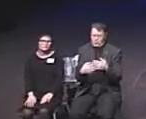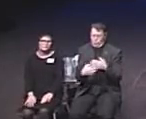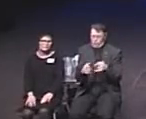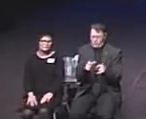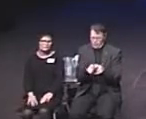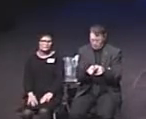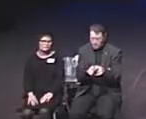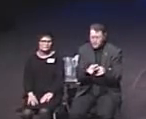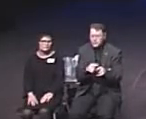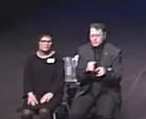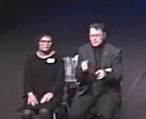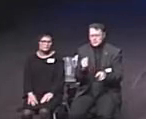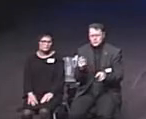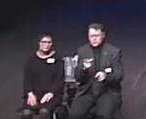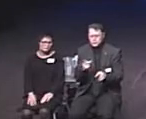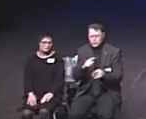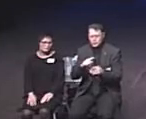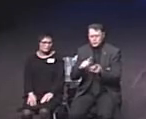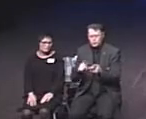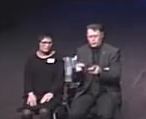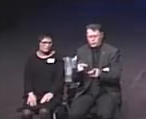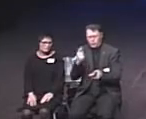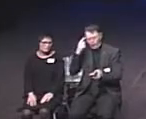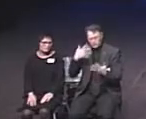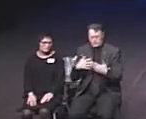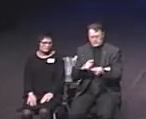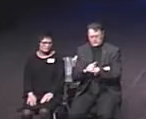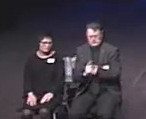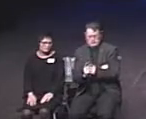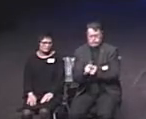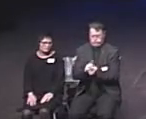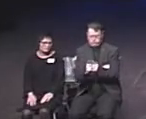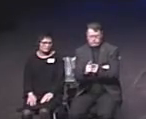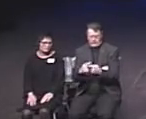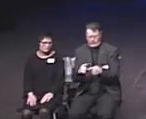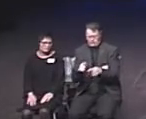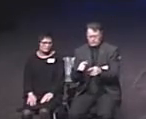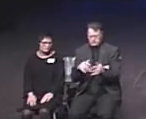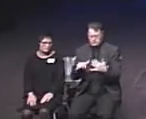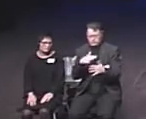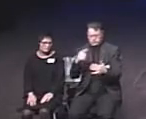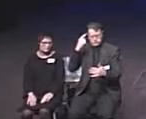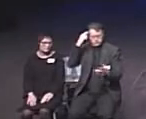So when you ask it something else, it has to move around and ask all kind of areas in your